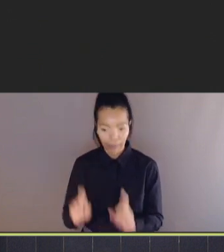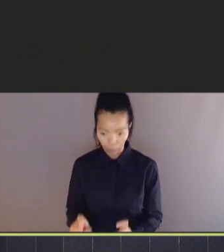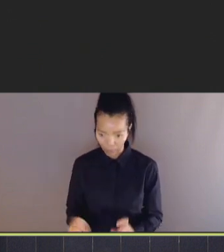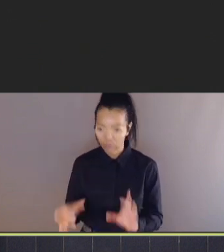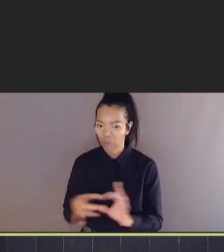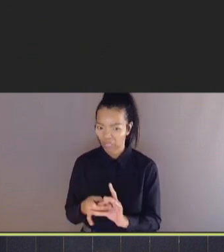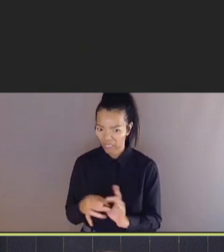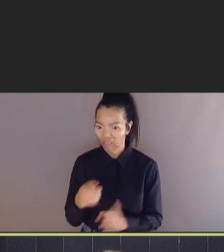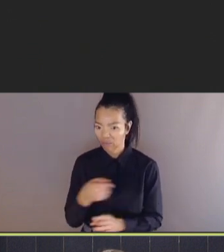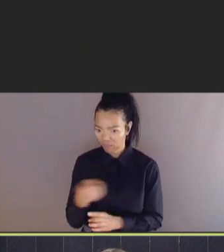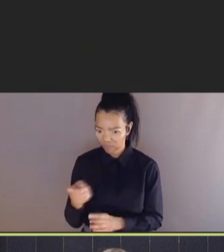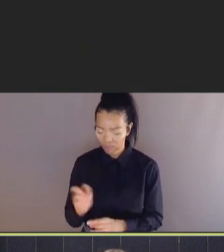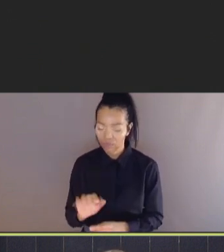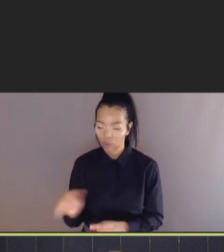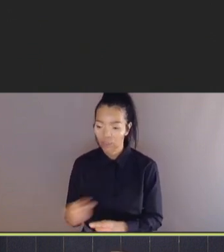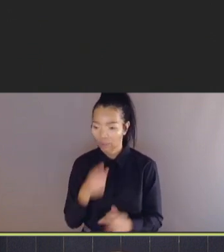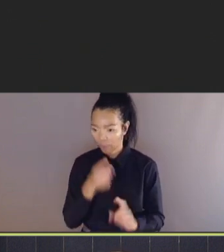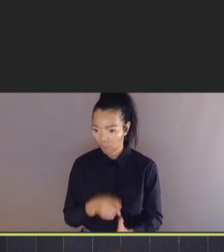goal.